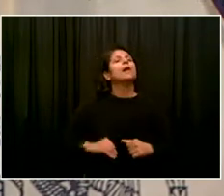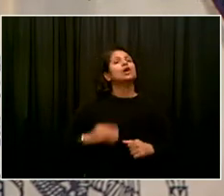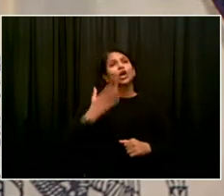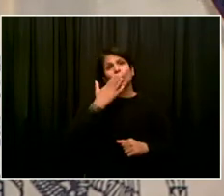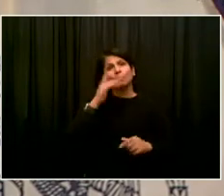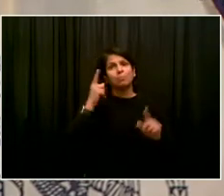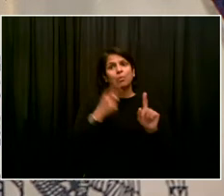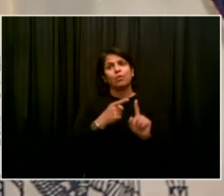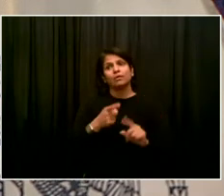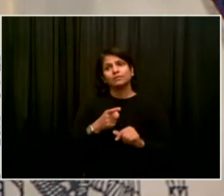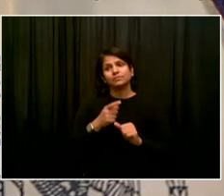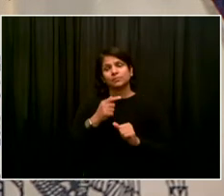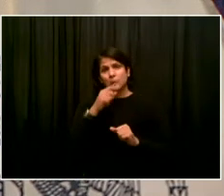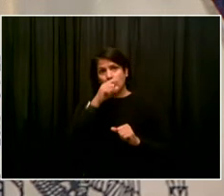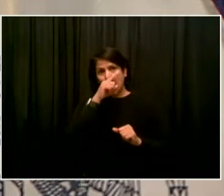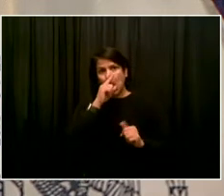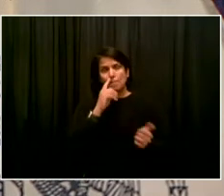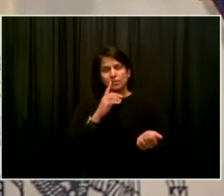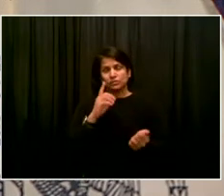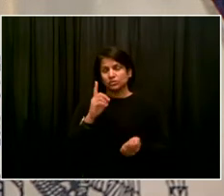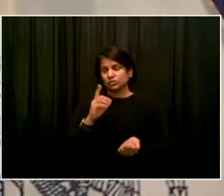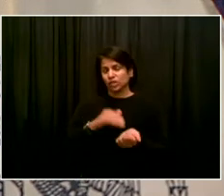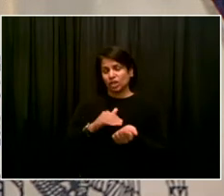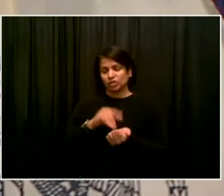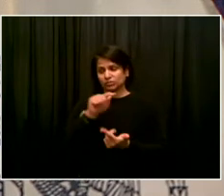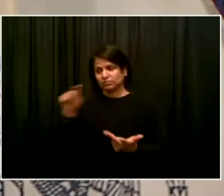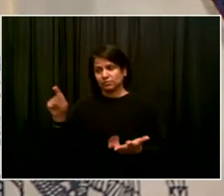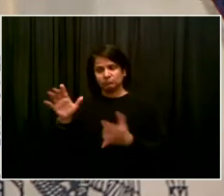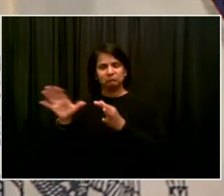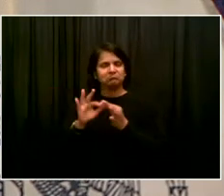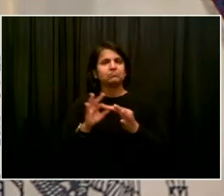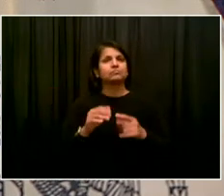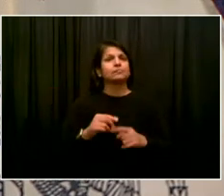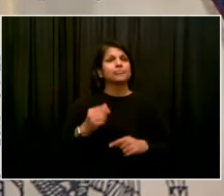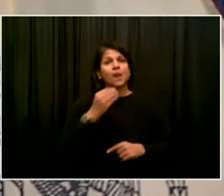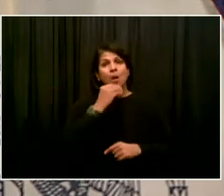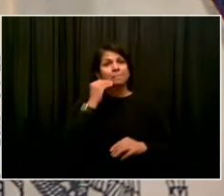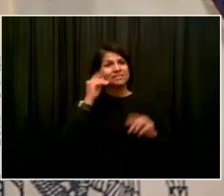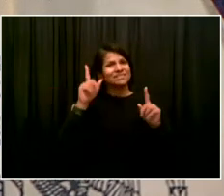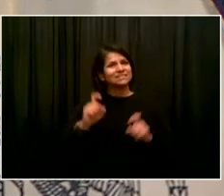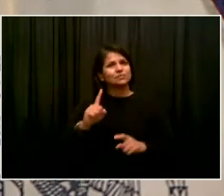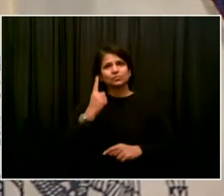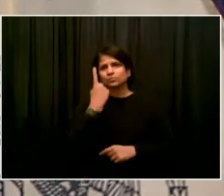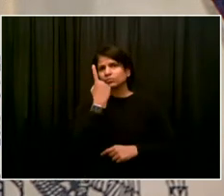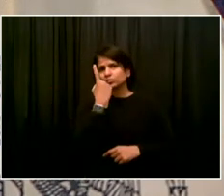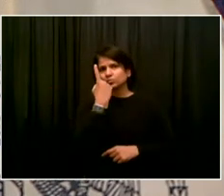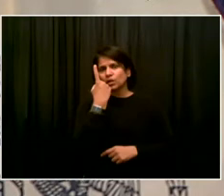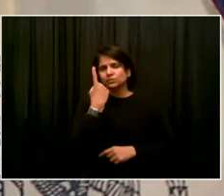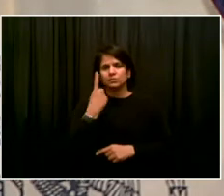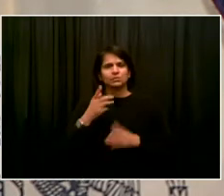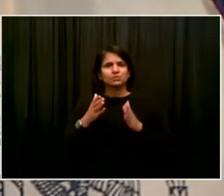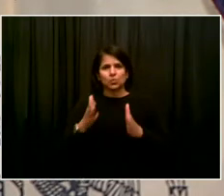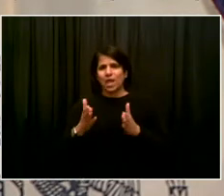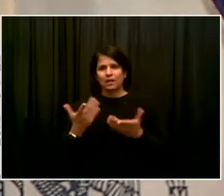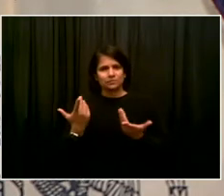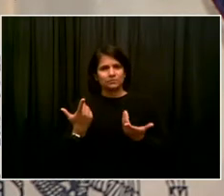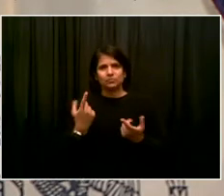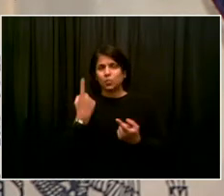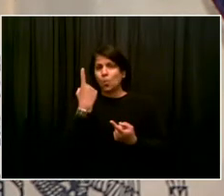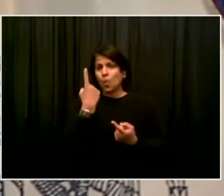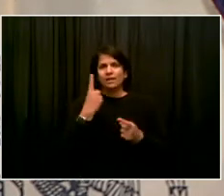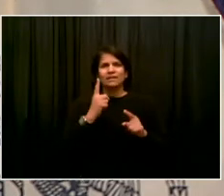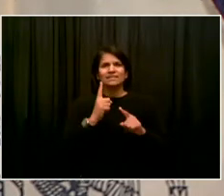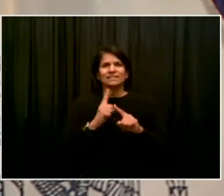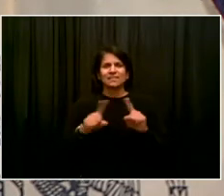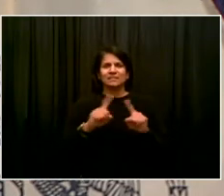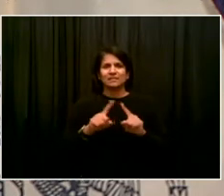of many tools. The fact is, the overall reality is that our